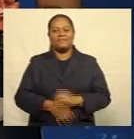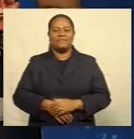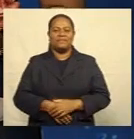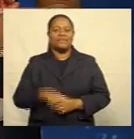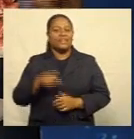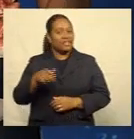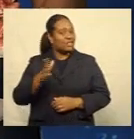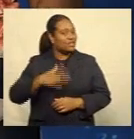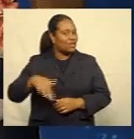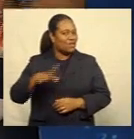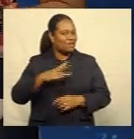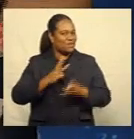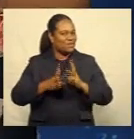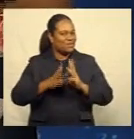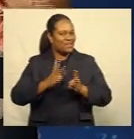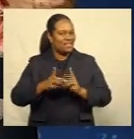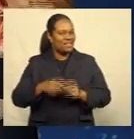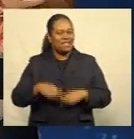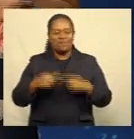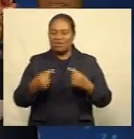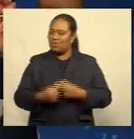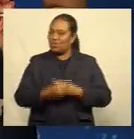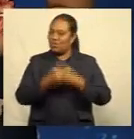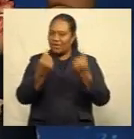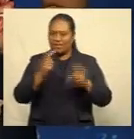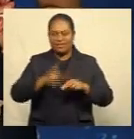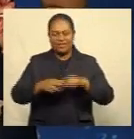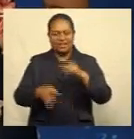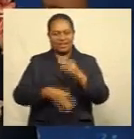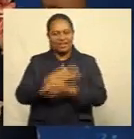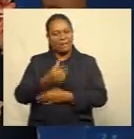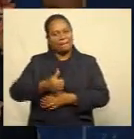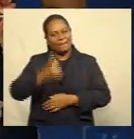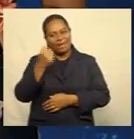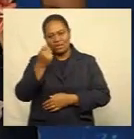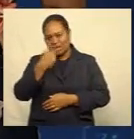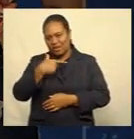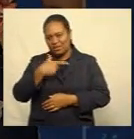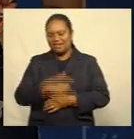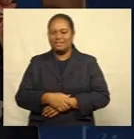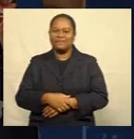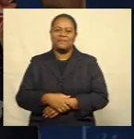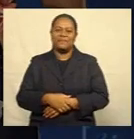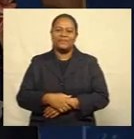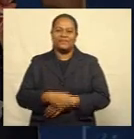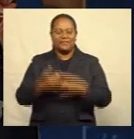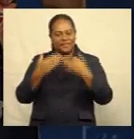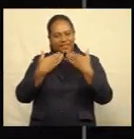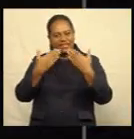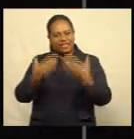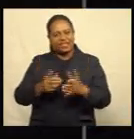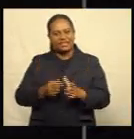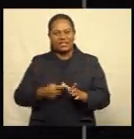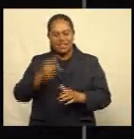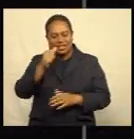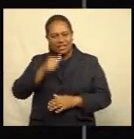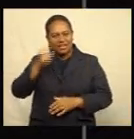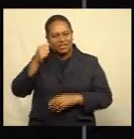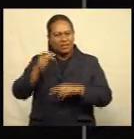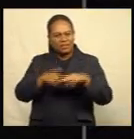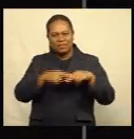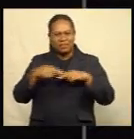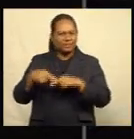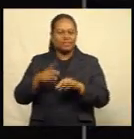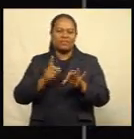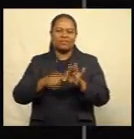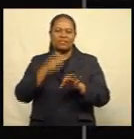That's all from the Weather World. Have a great Friday. It's back to Edwin. Thanks, Angie. In Fijian Pulse, we ask, do